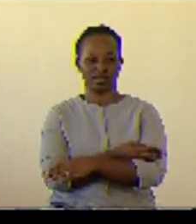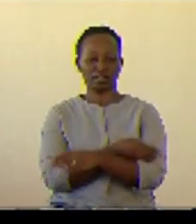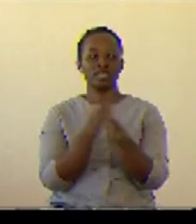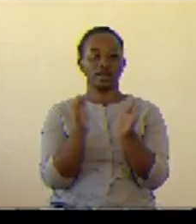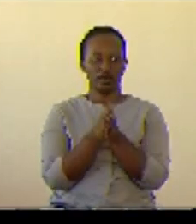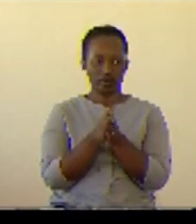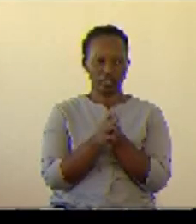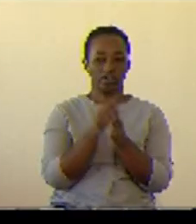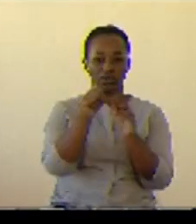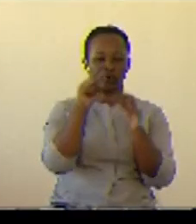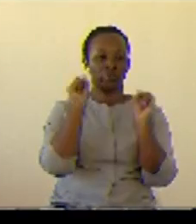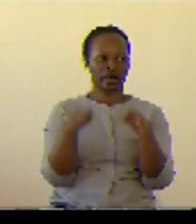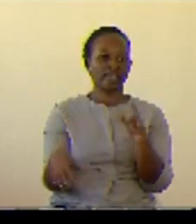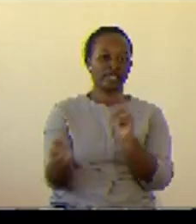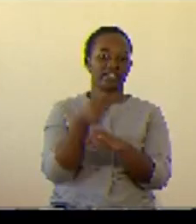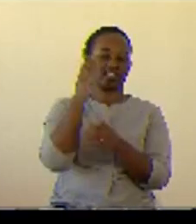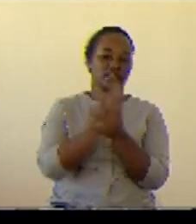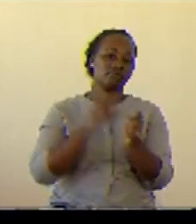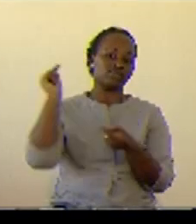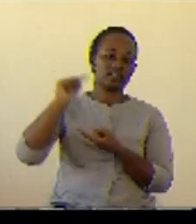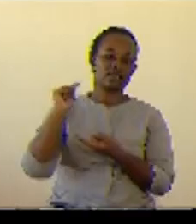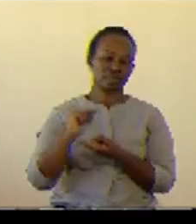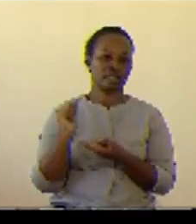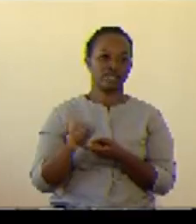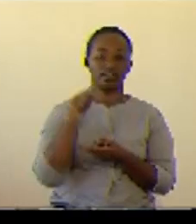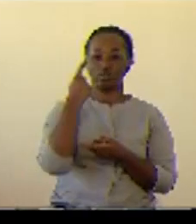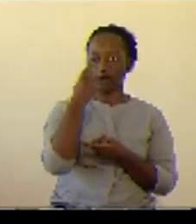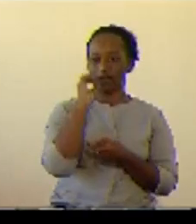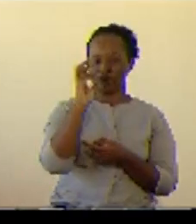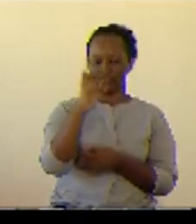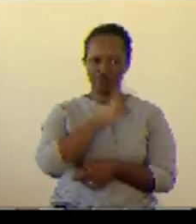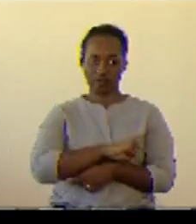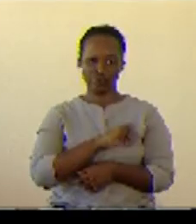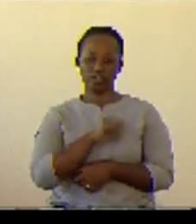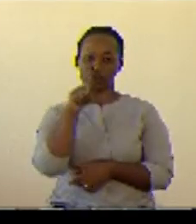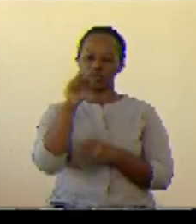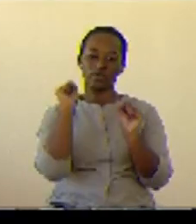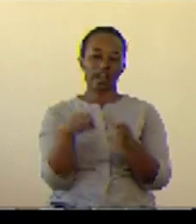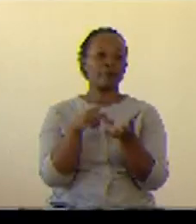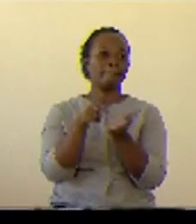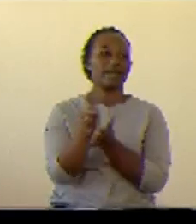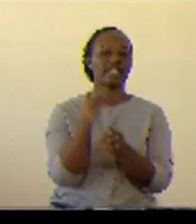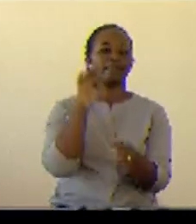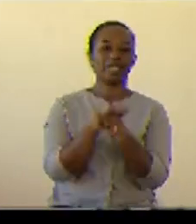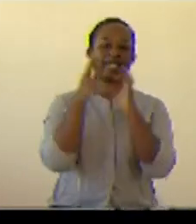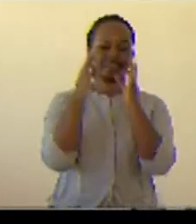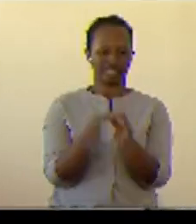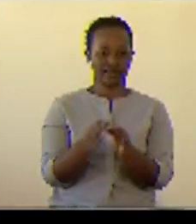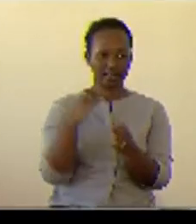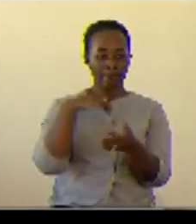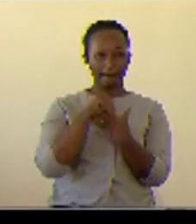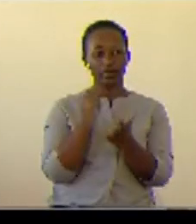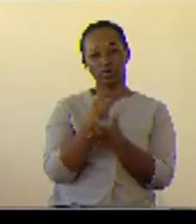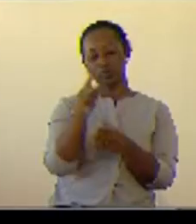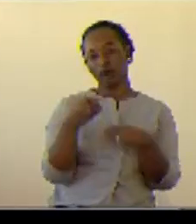therefore, you can get even some discounts. That is one of the advantages. You can buy many things because you have